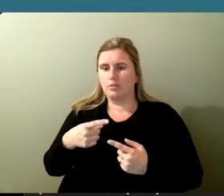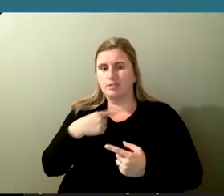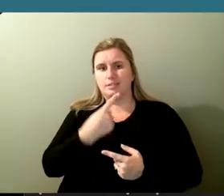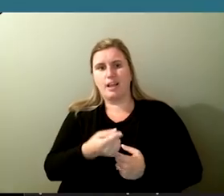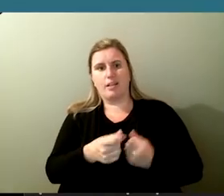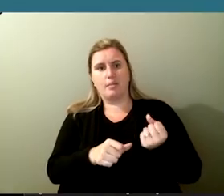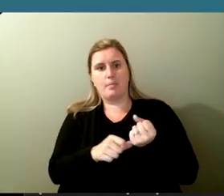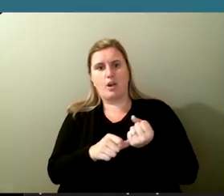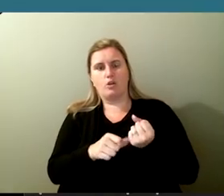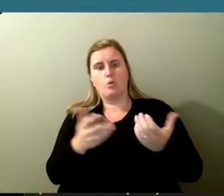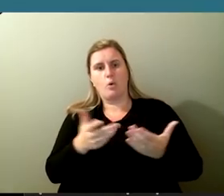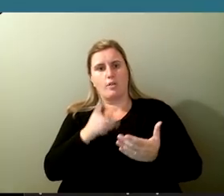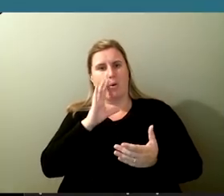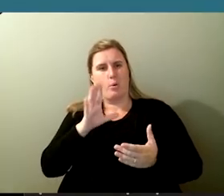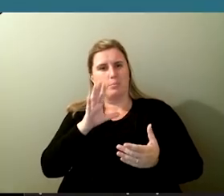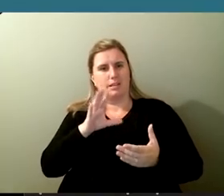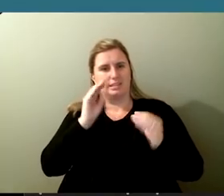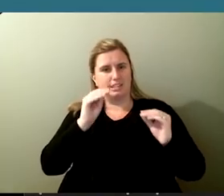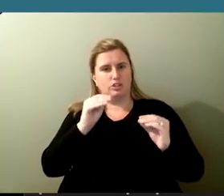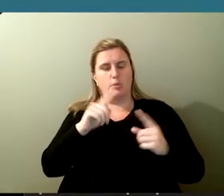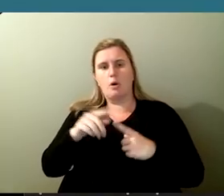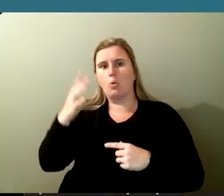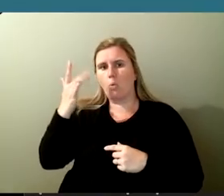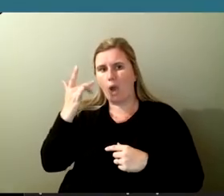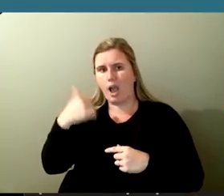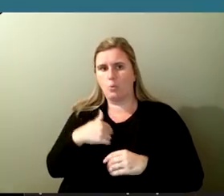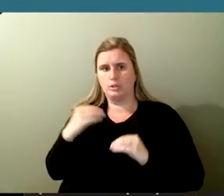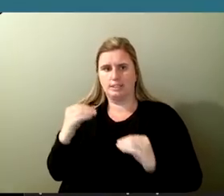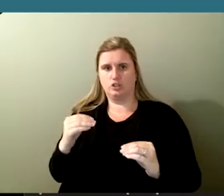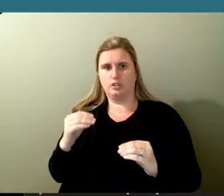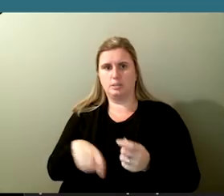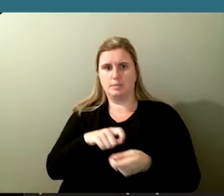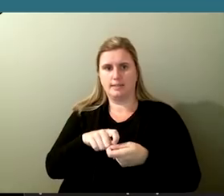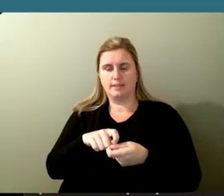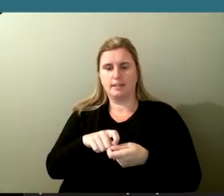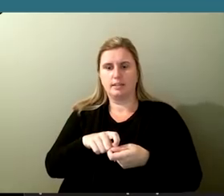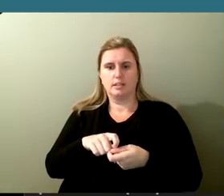paraeducators what they're going to be teaching, but also why they are going to be teaching specific